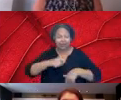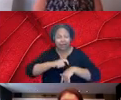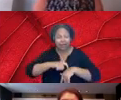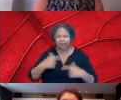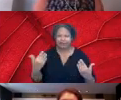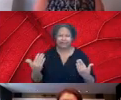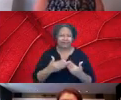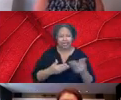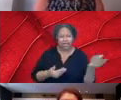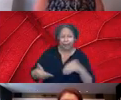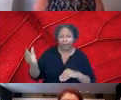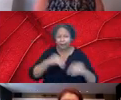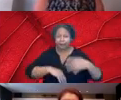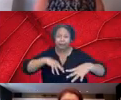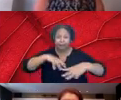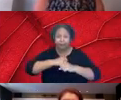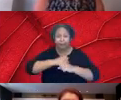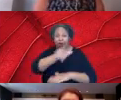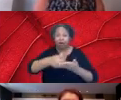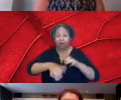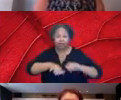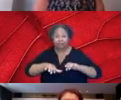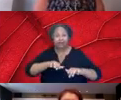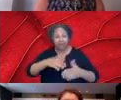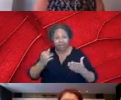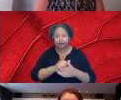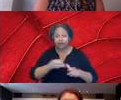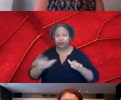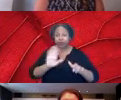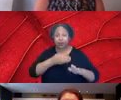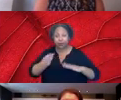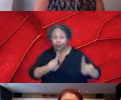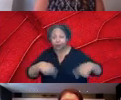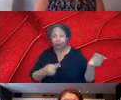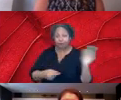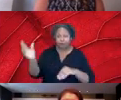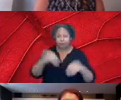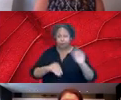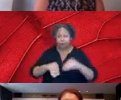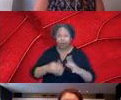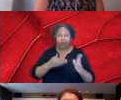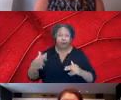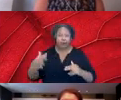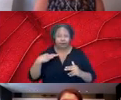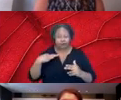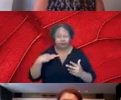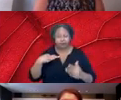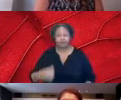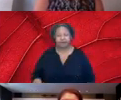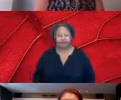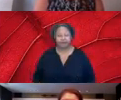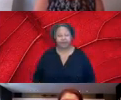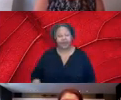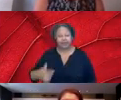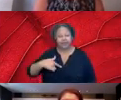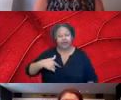you've done within your career and actually being put forth. So the fact that I believe Mod Development is the sponsor for